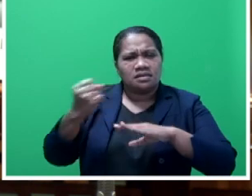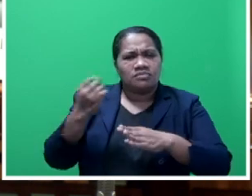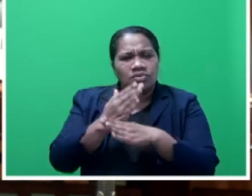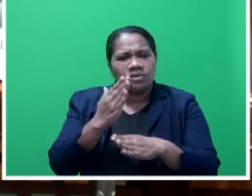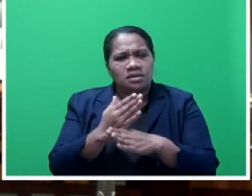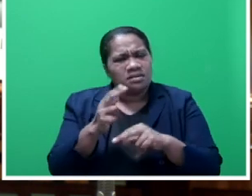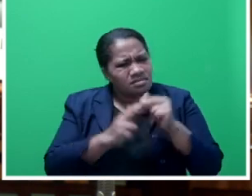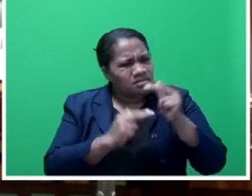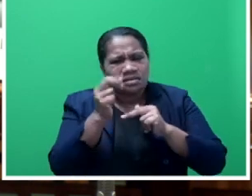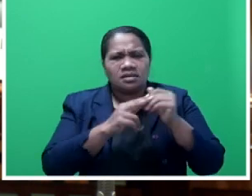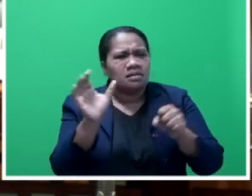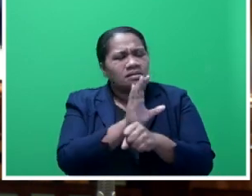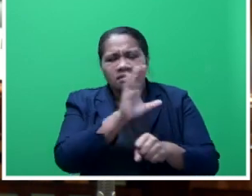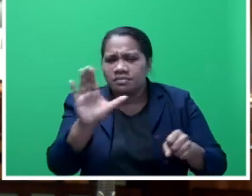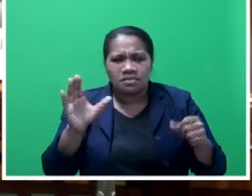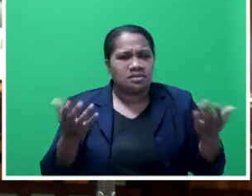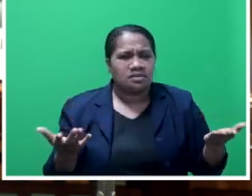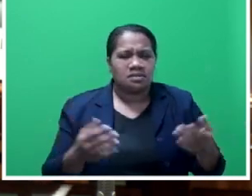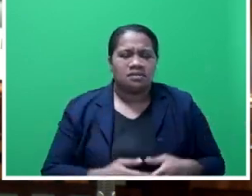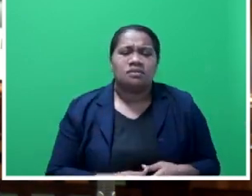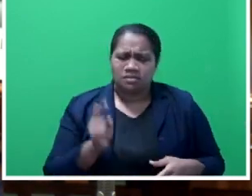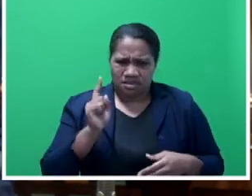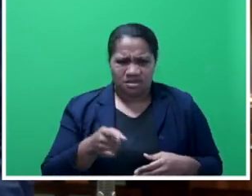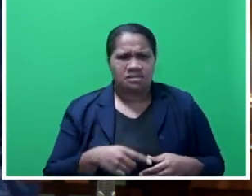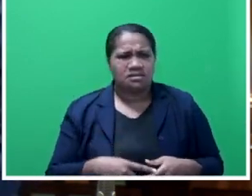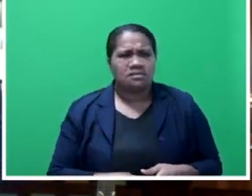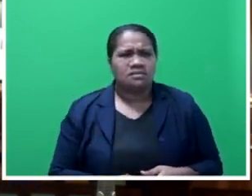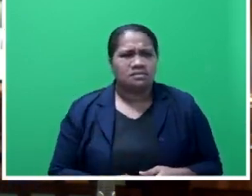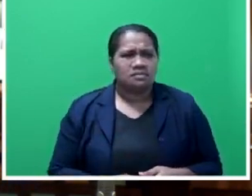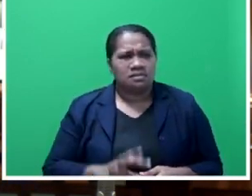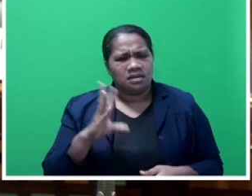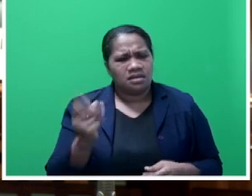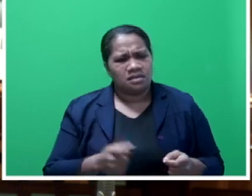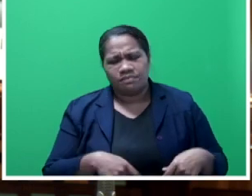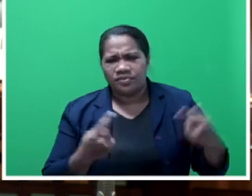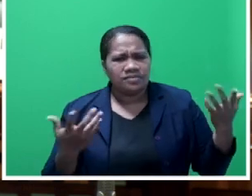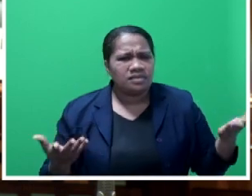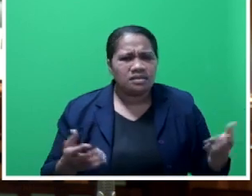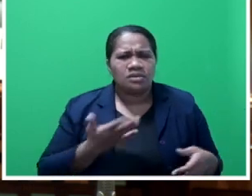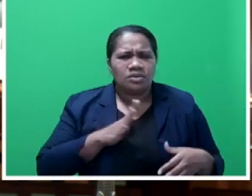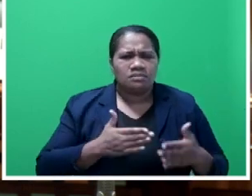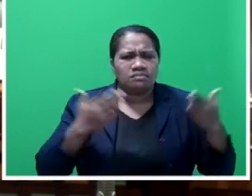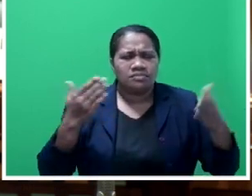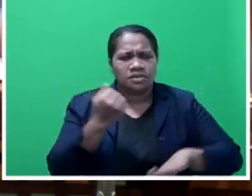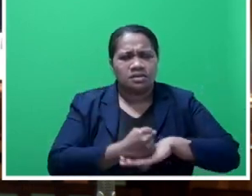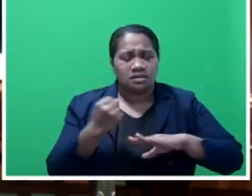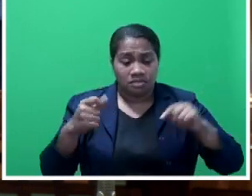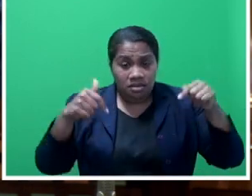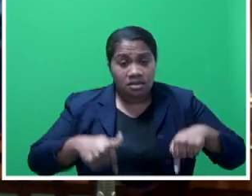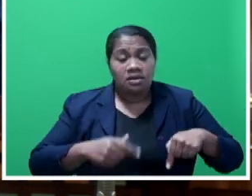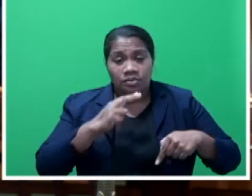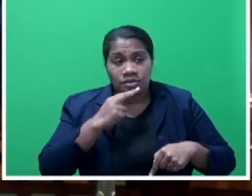companies. These are all outsourcing work, Mr. Speaker, sir. They oppose that. They want big government. Here we are told in order to